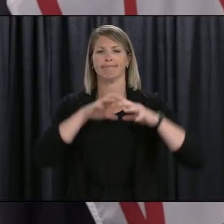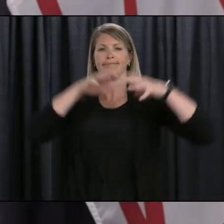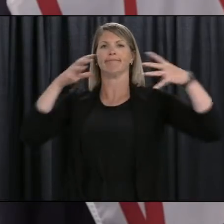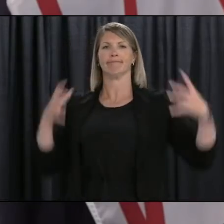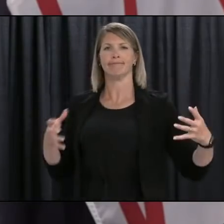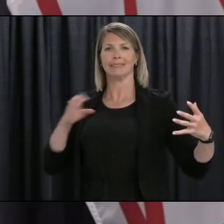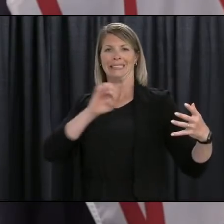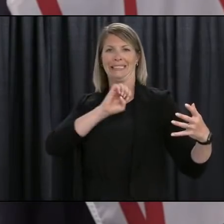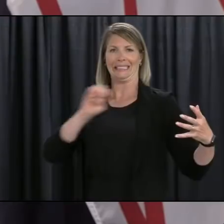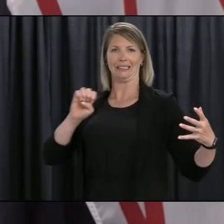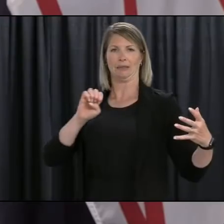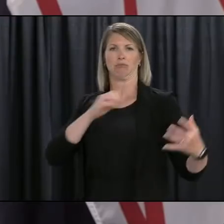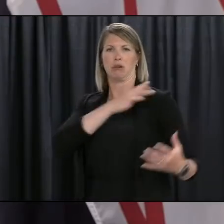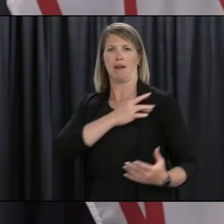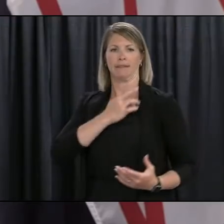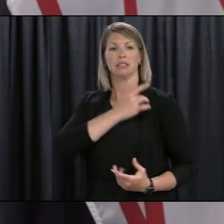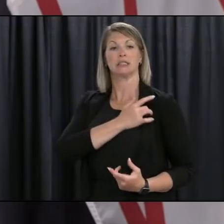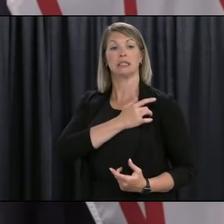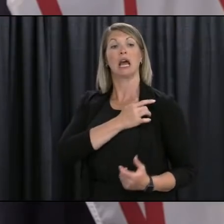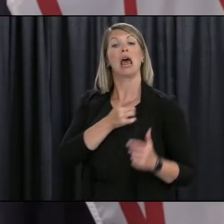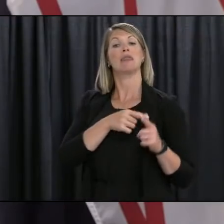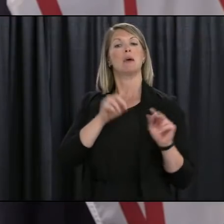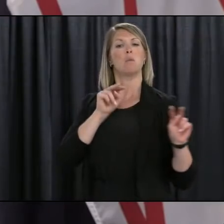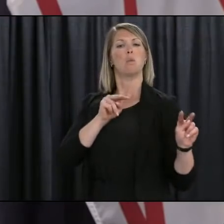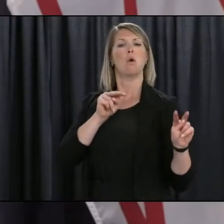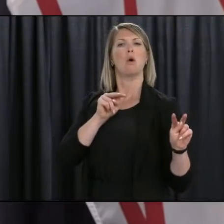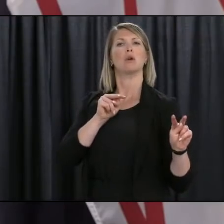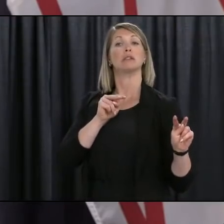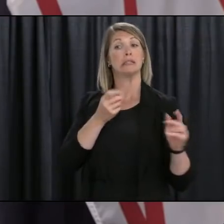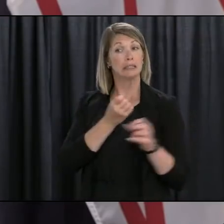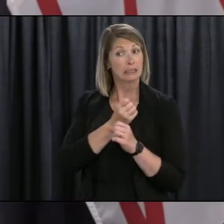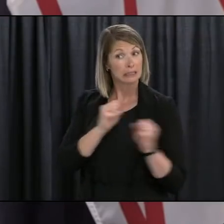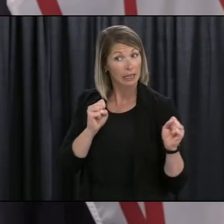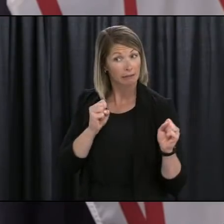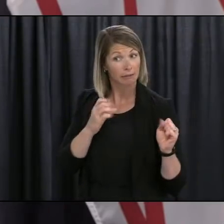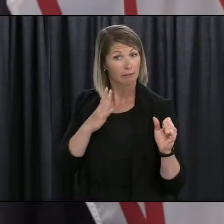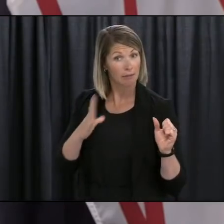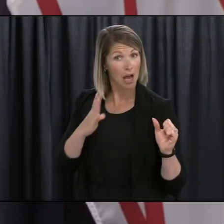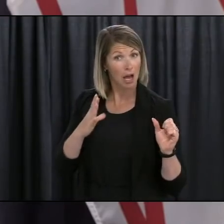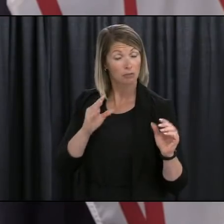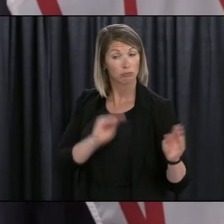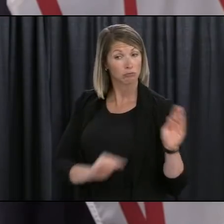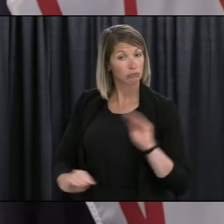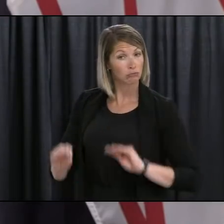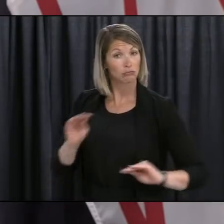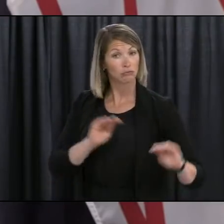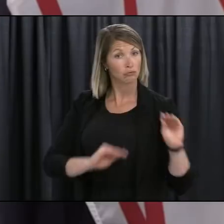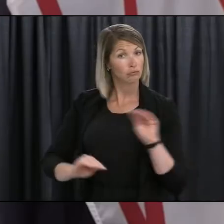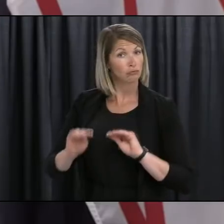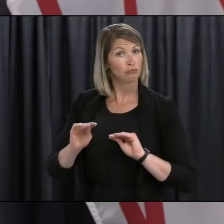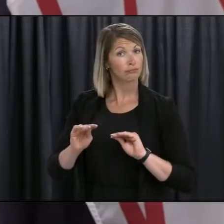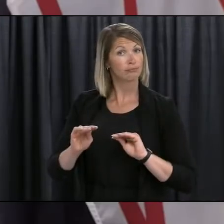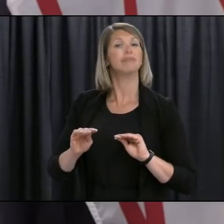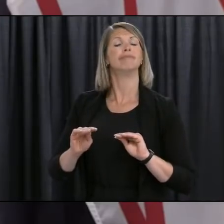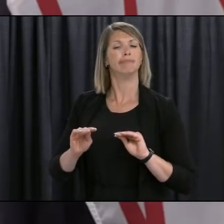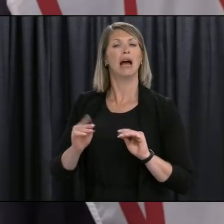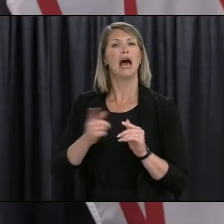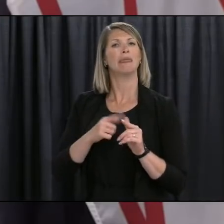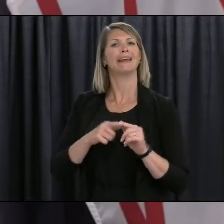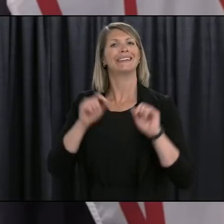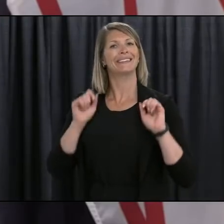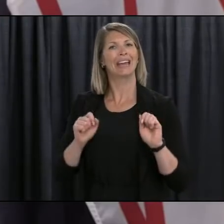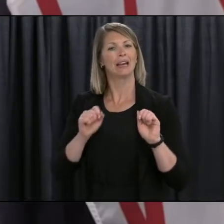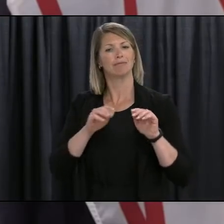So then you continue to monitor where you are in the future, and then I guess first and foremost and fundamental to all of this is doing so